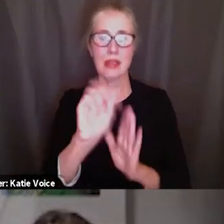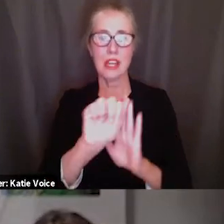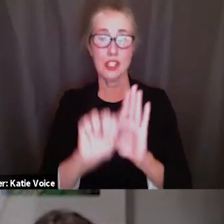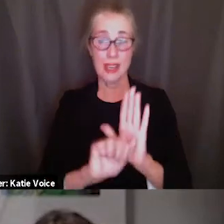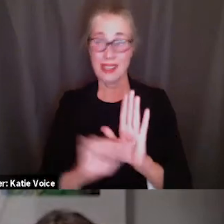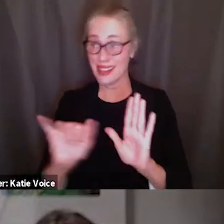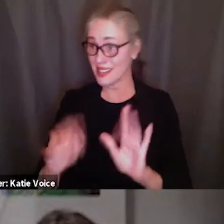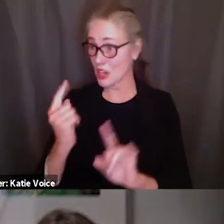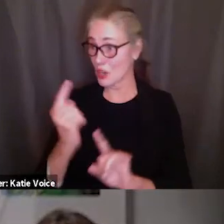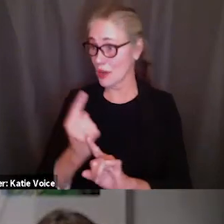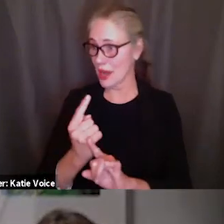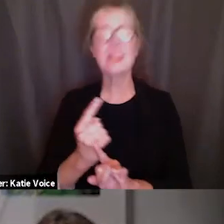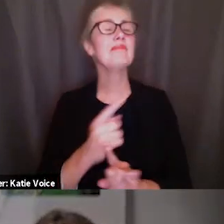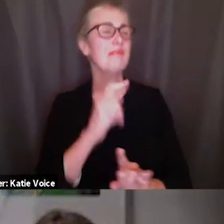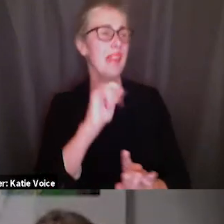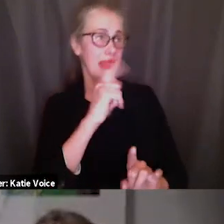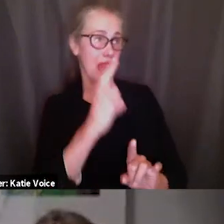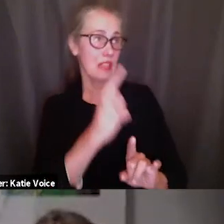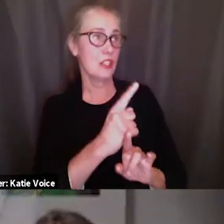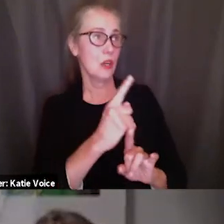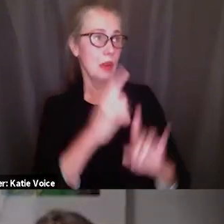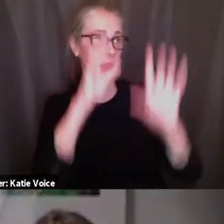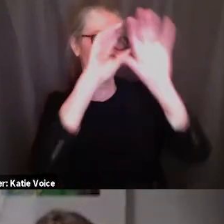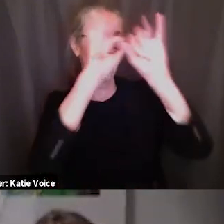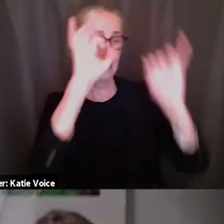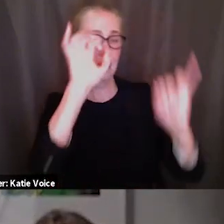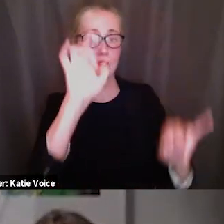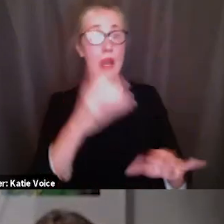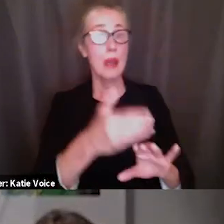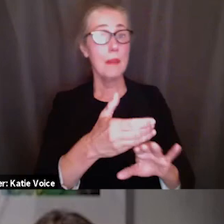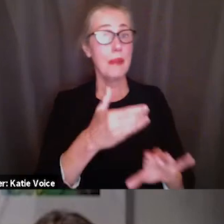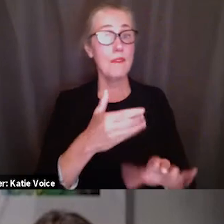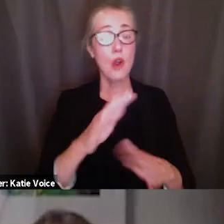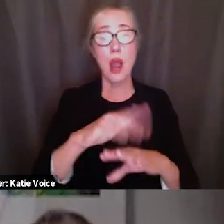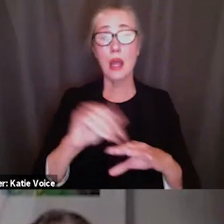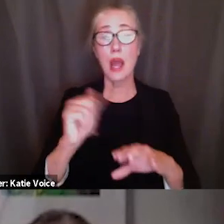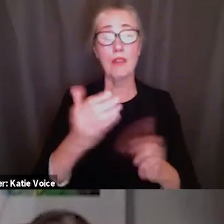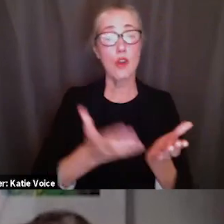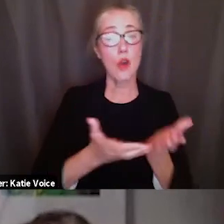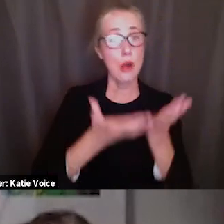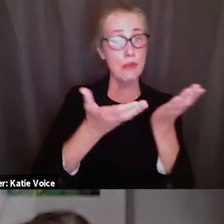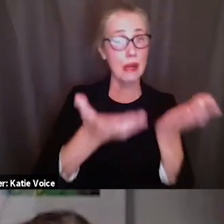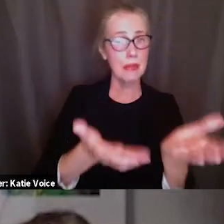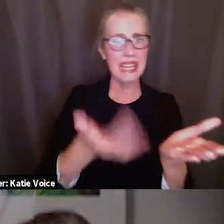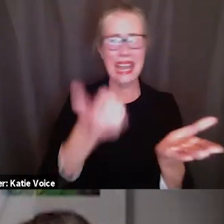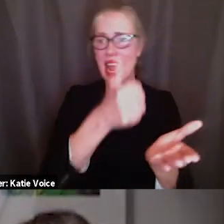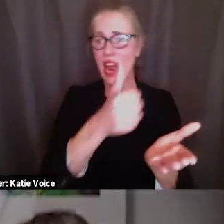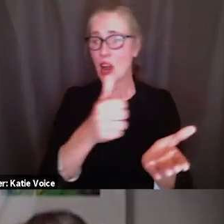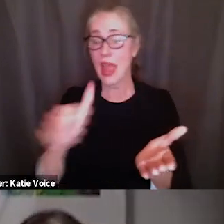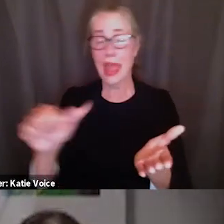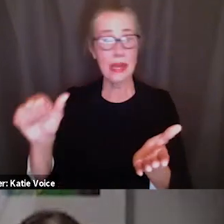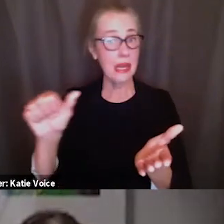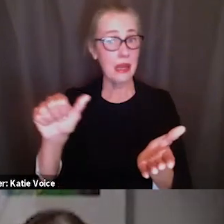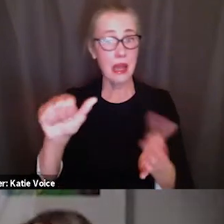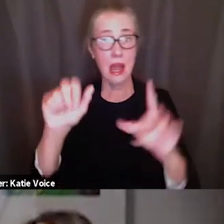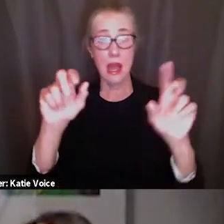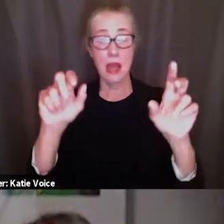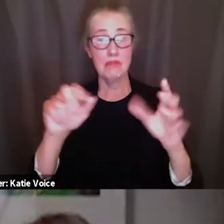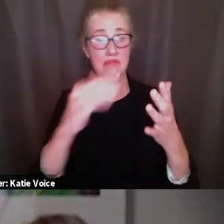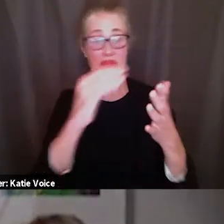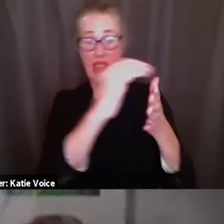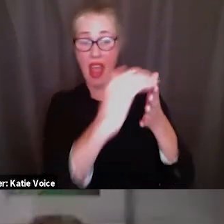Ford. Then before I call for a motion, board members or Dr. Maldonado, are there any items on the consent agenda that require